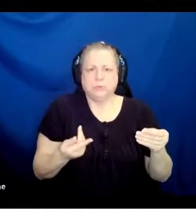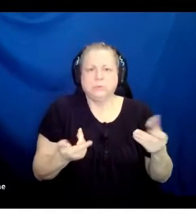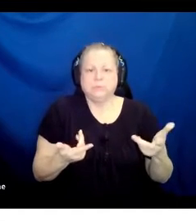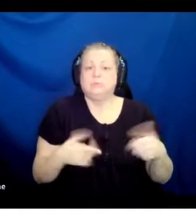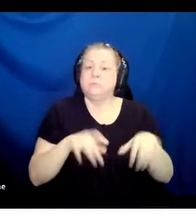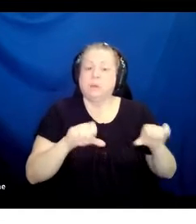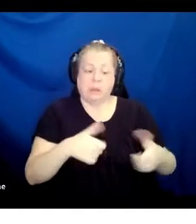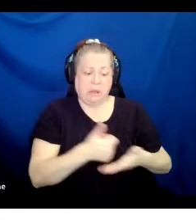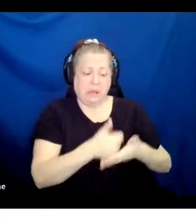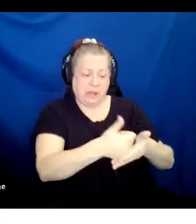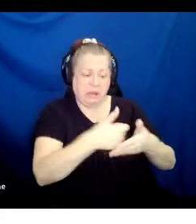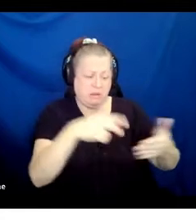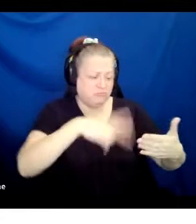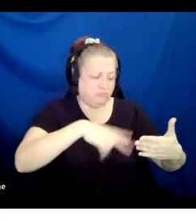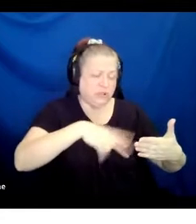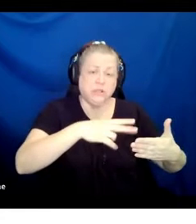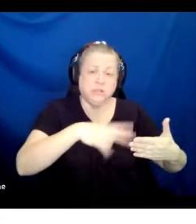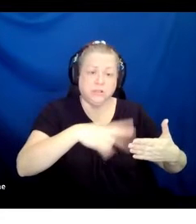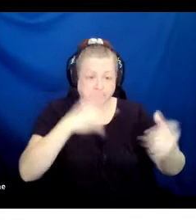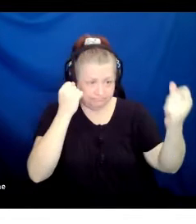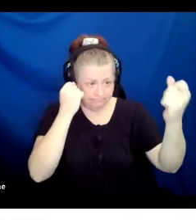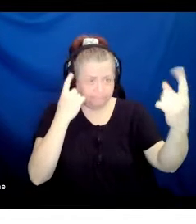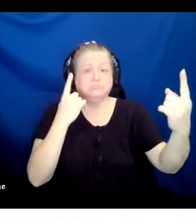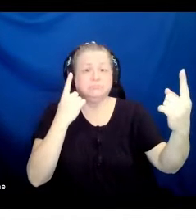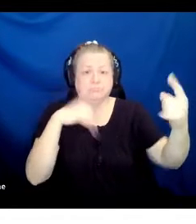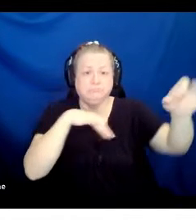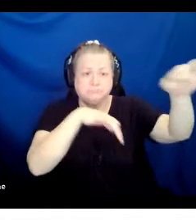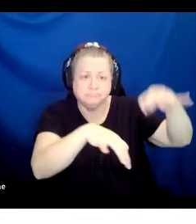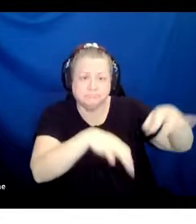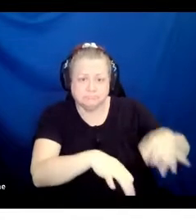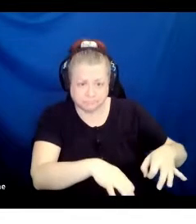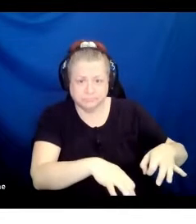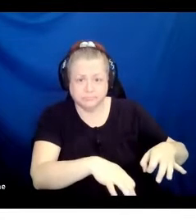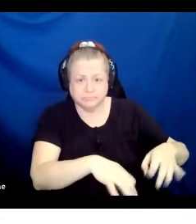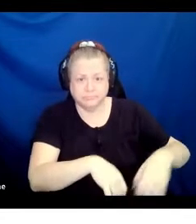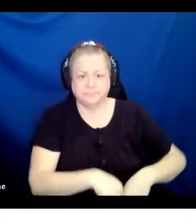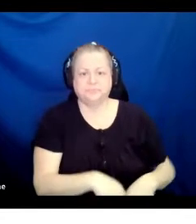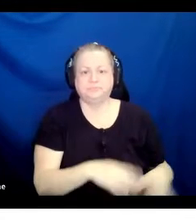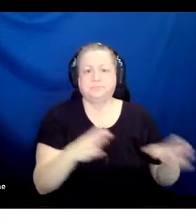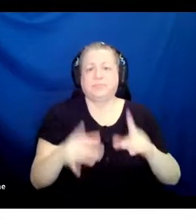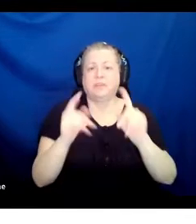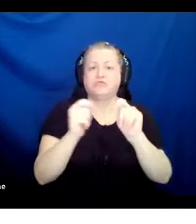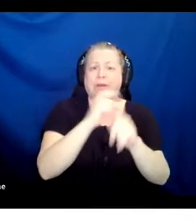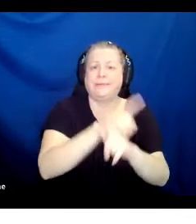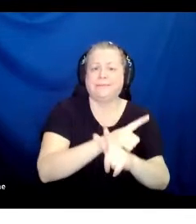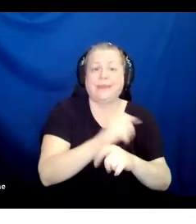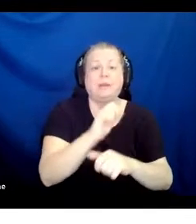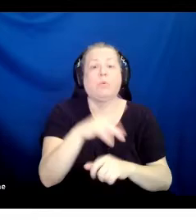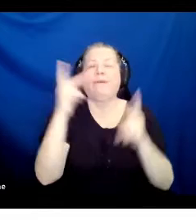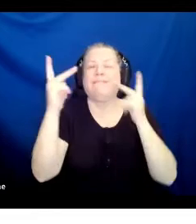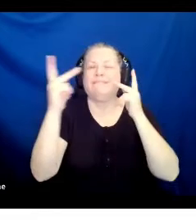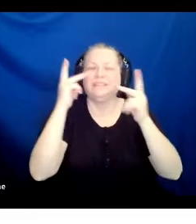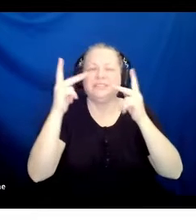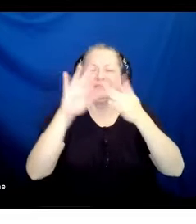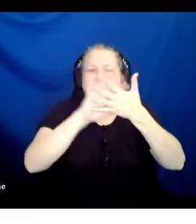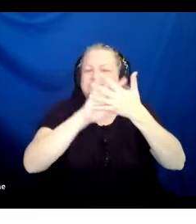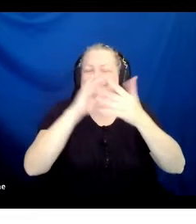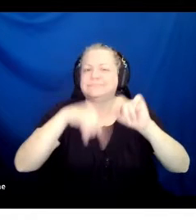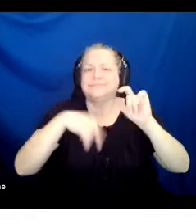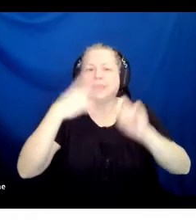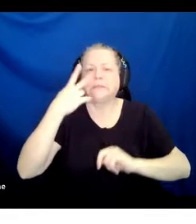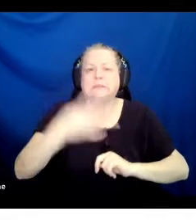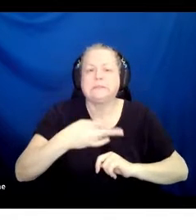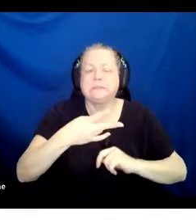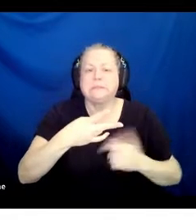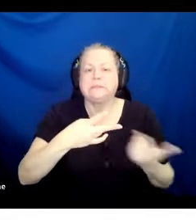and understand the mail they receive from MassHealth. You could help translate, or if they're vision impaired, help